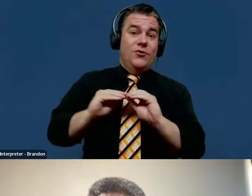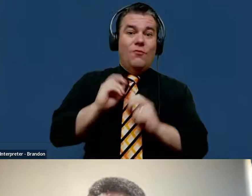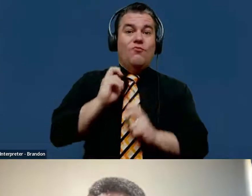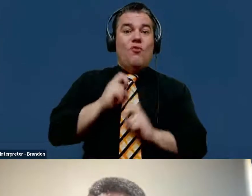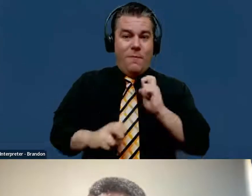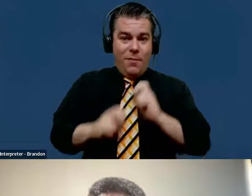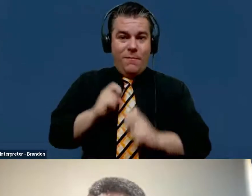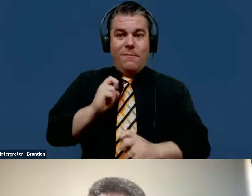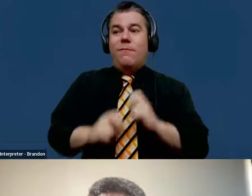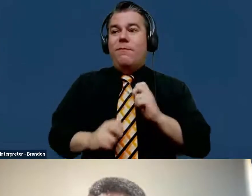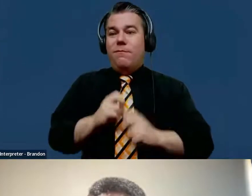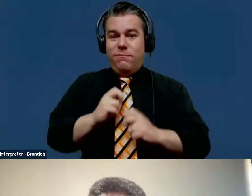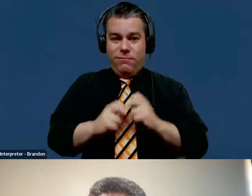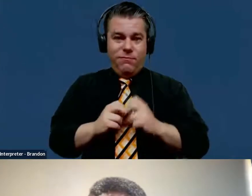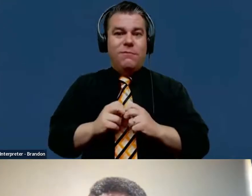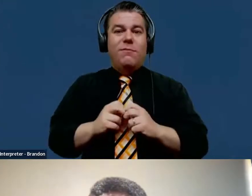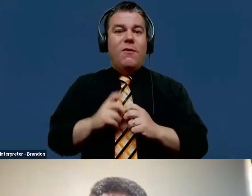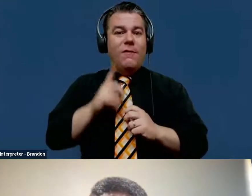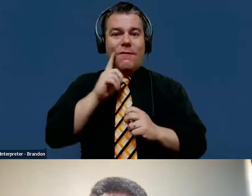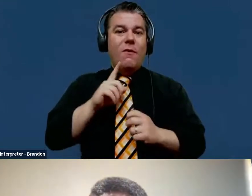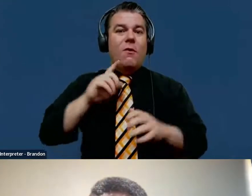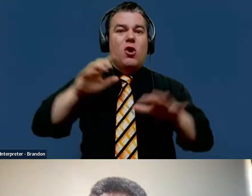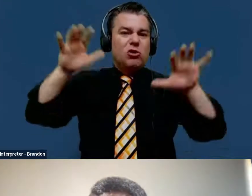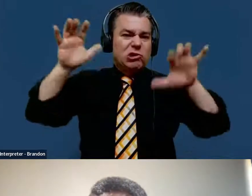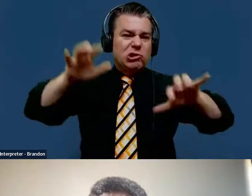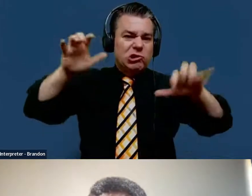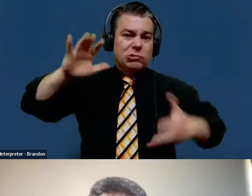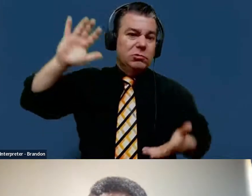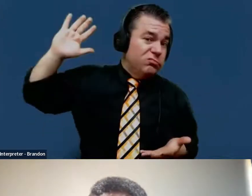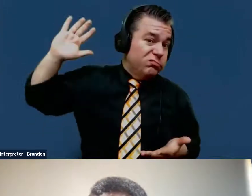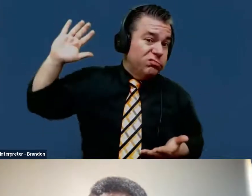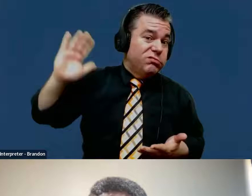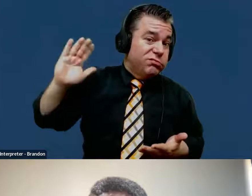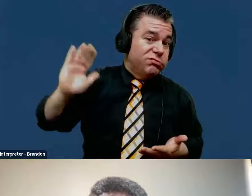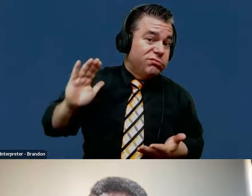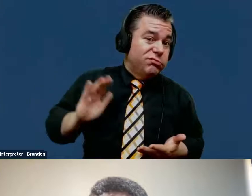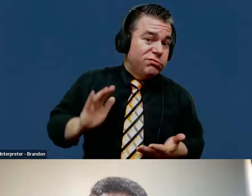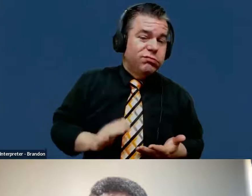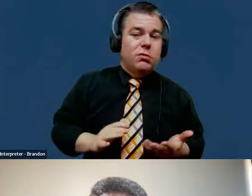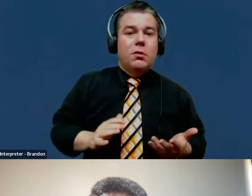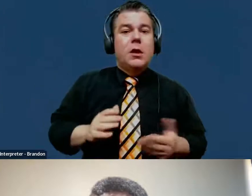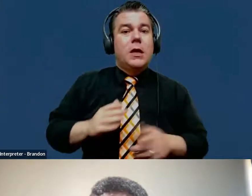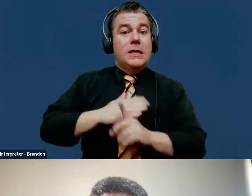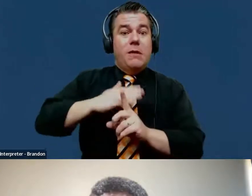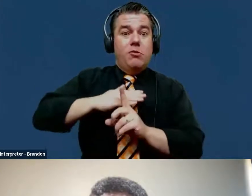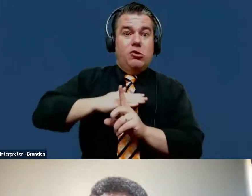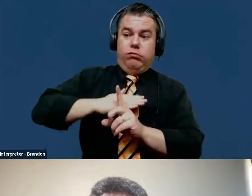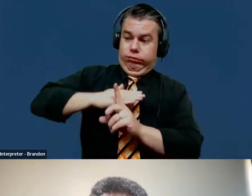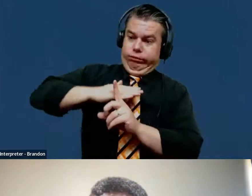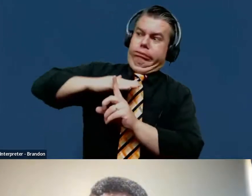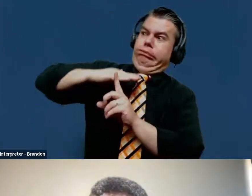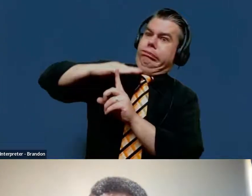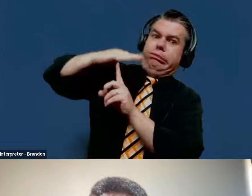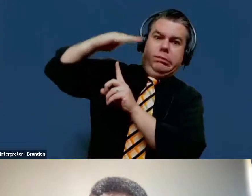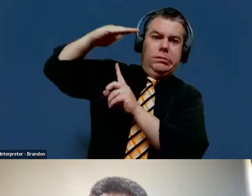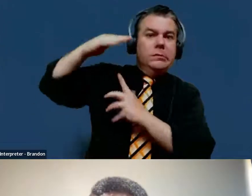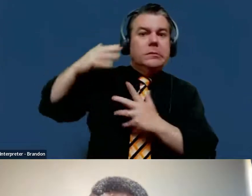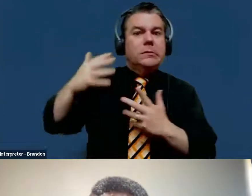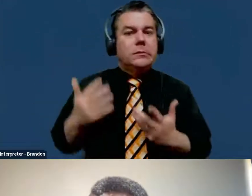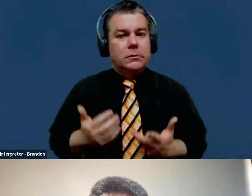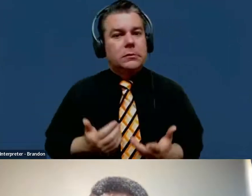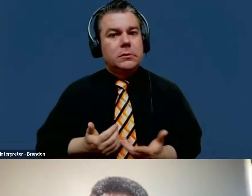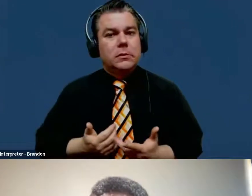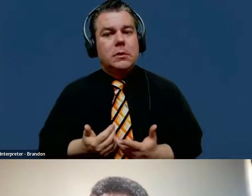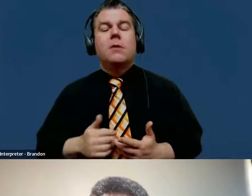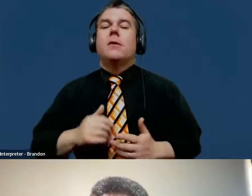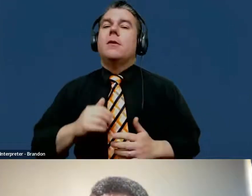coming through decreased precipitation, increased high temperatures, etc. But people themselves want to